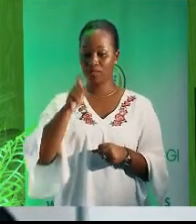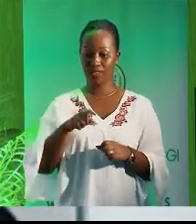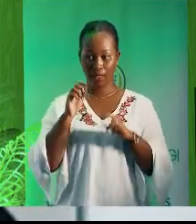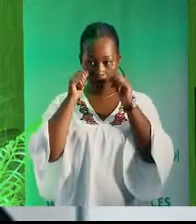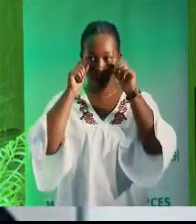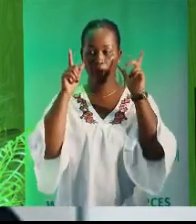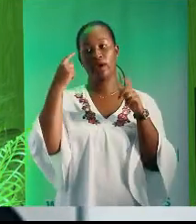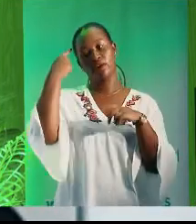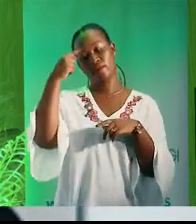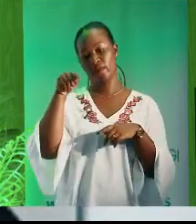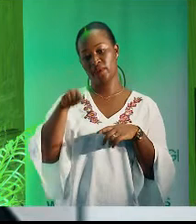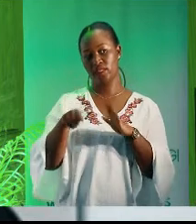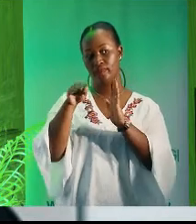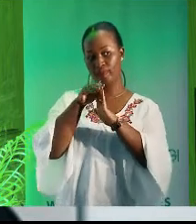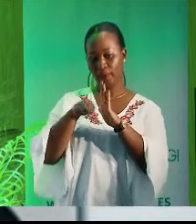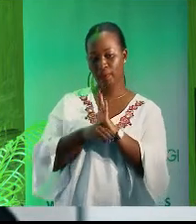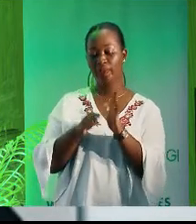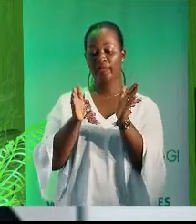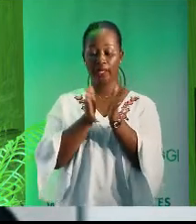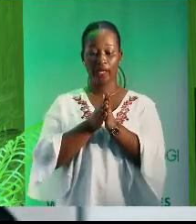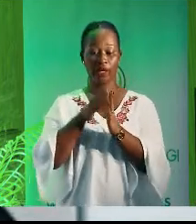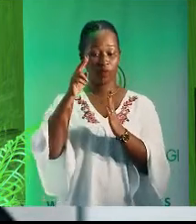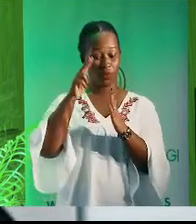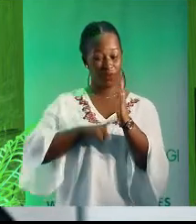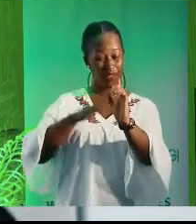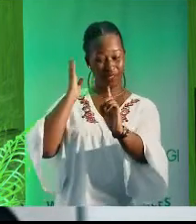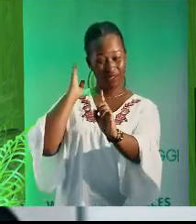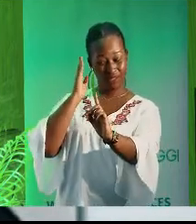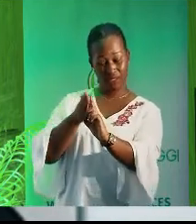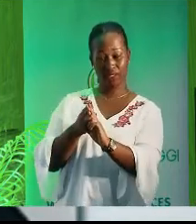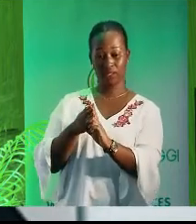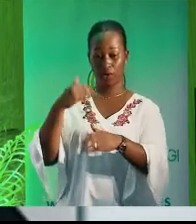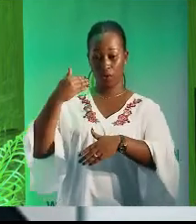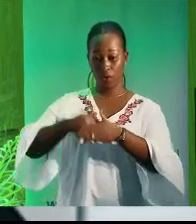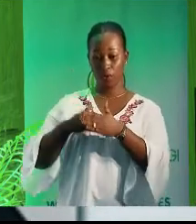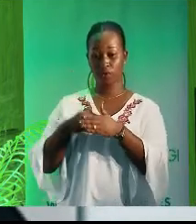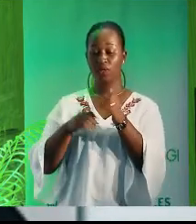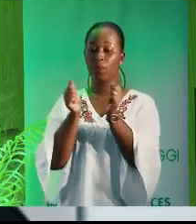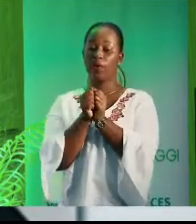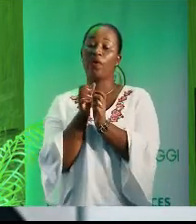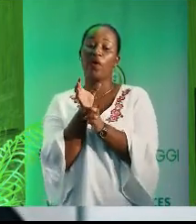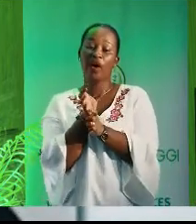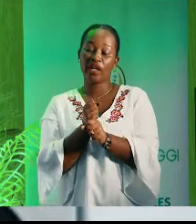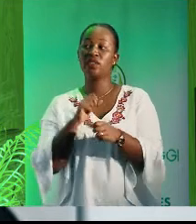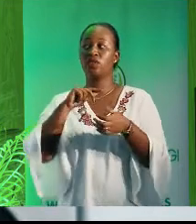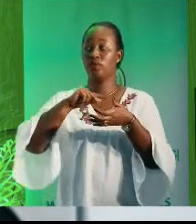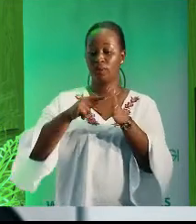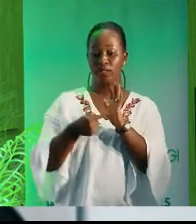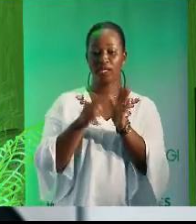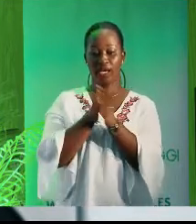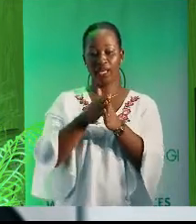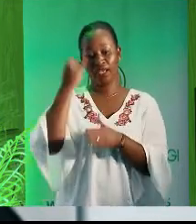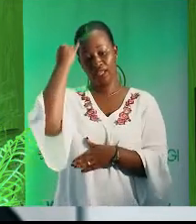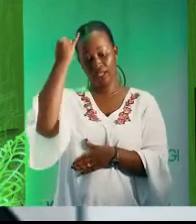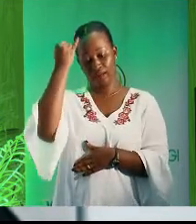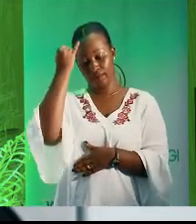scenario is also to redirect financial flows towards organizations, projects, and initiatives that